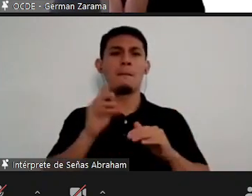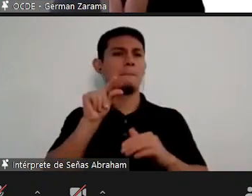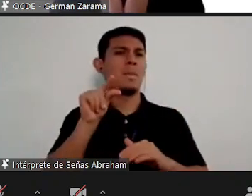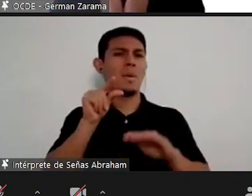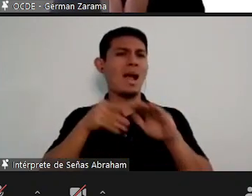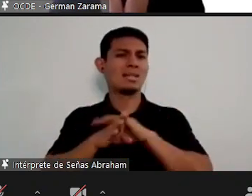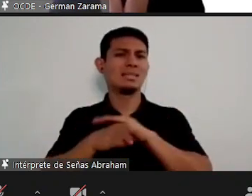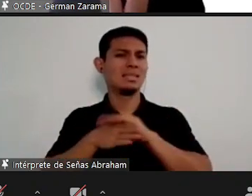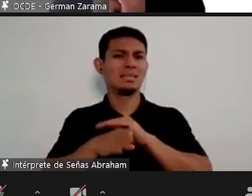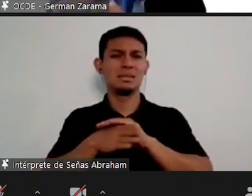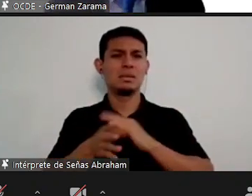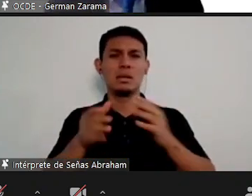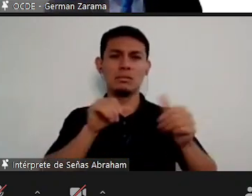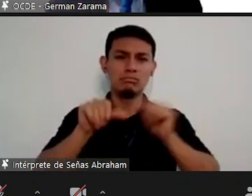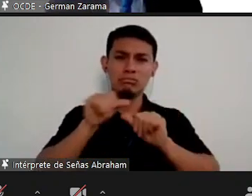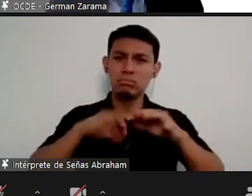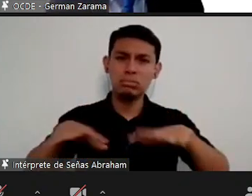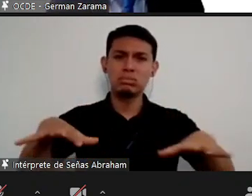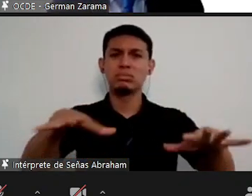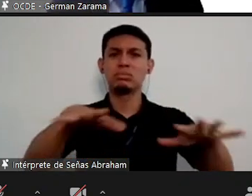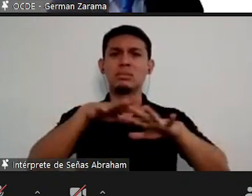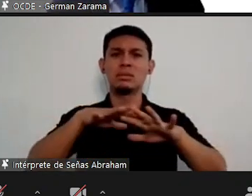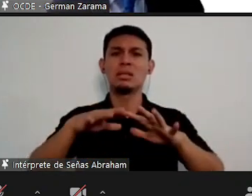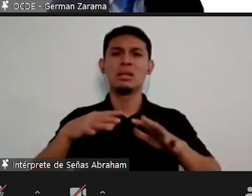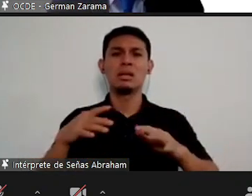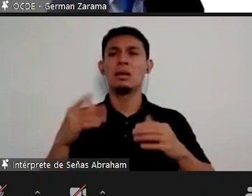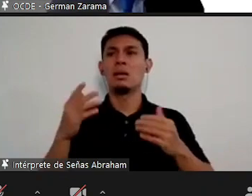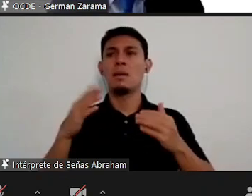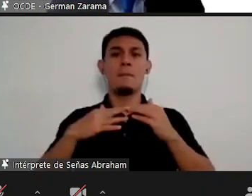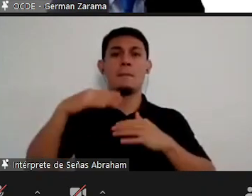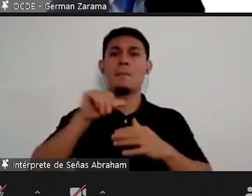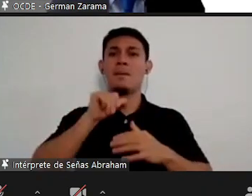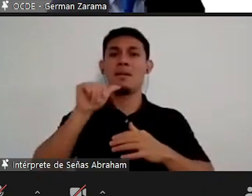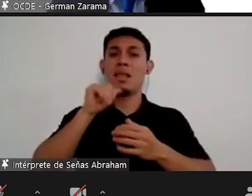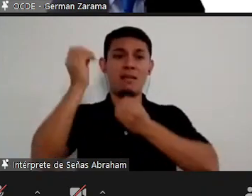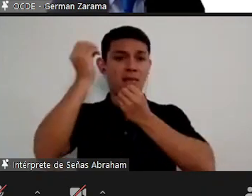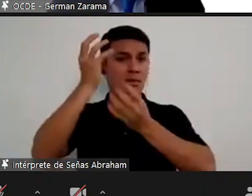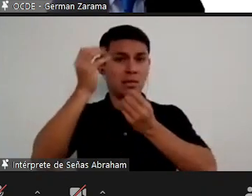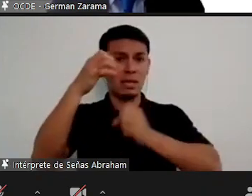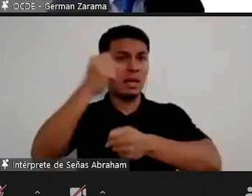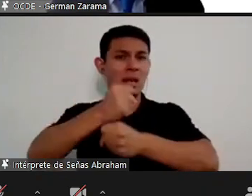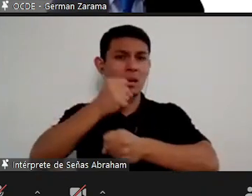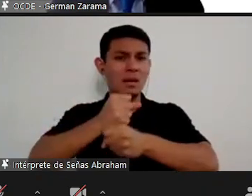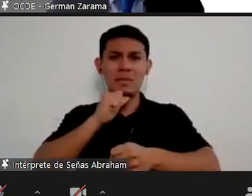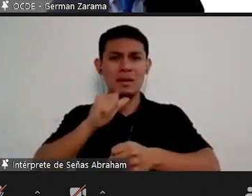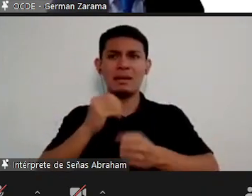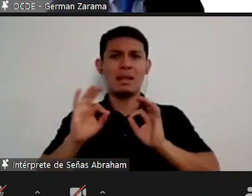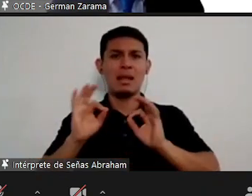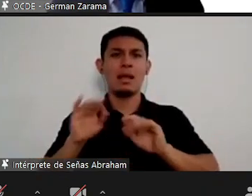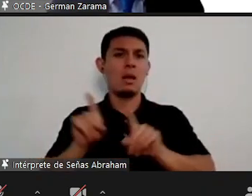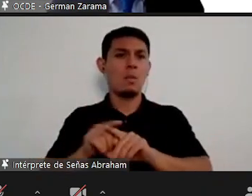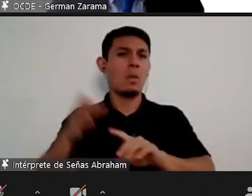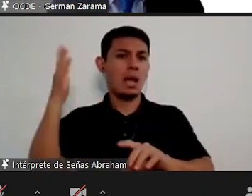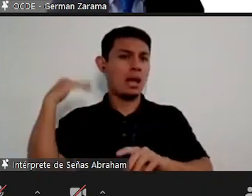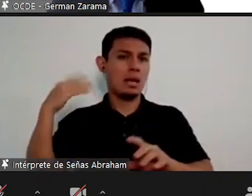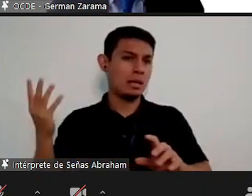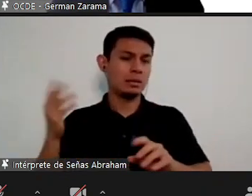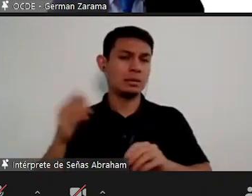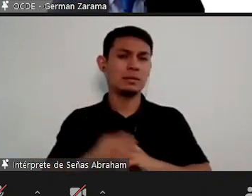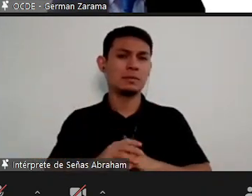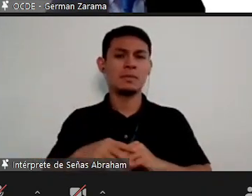legal aspects less social production a high level of informality that was mentioned in different sessions